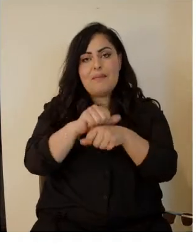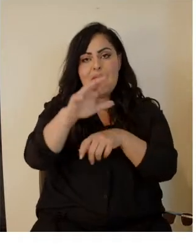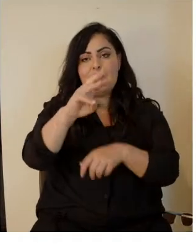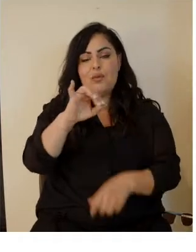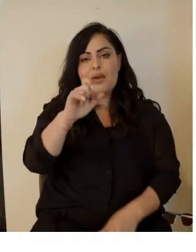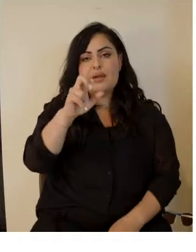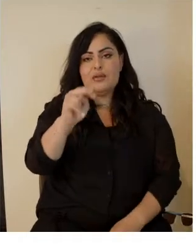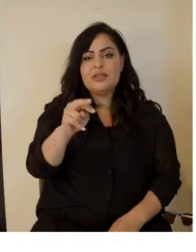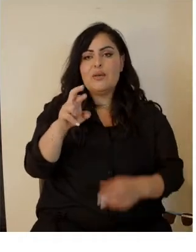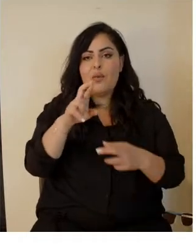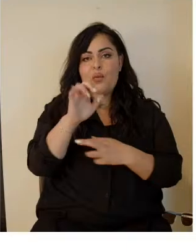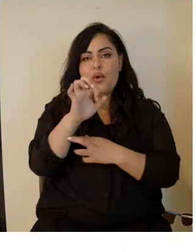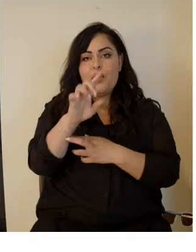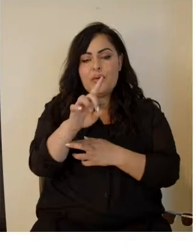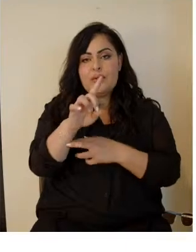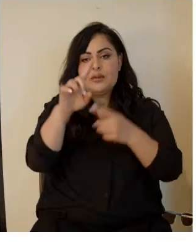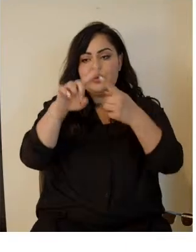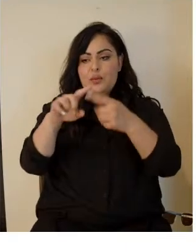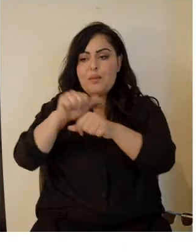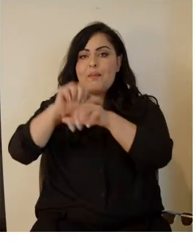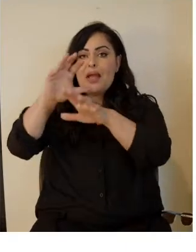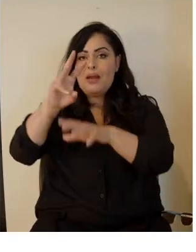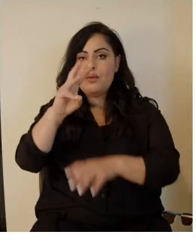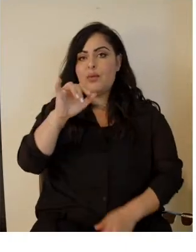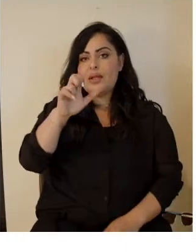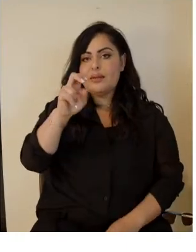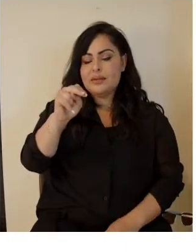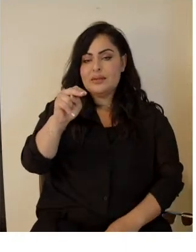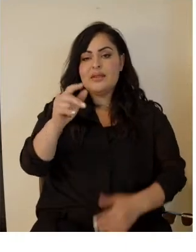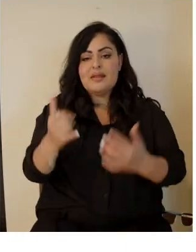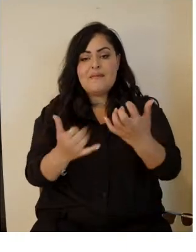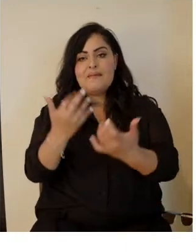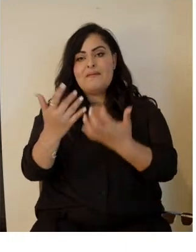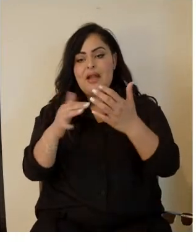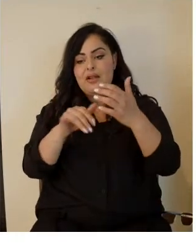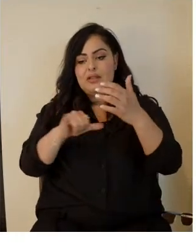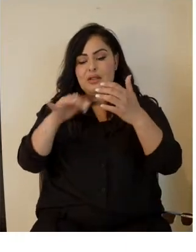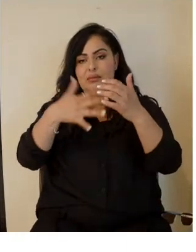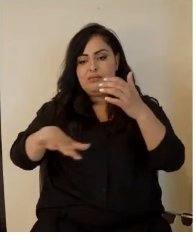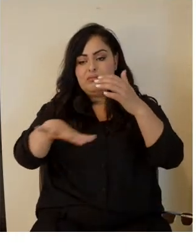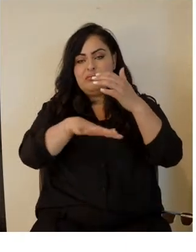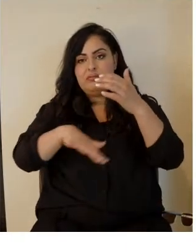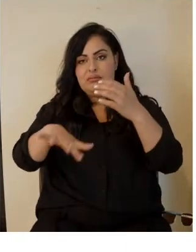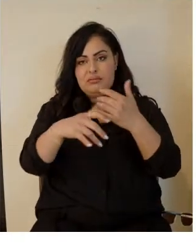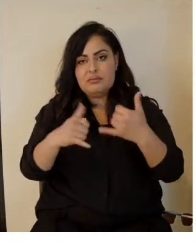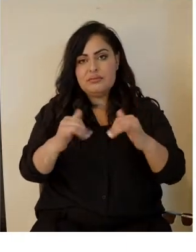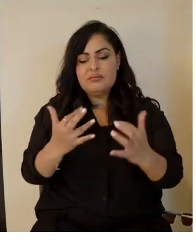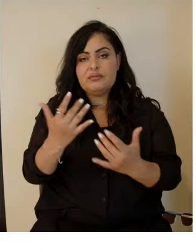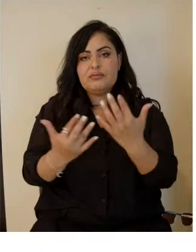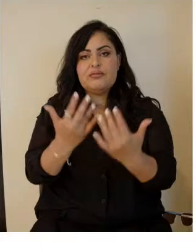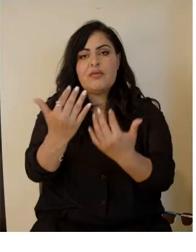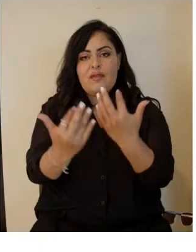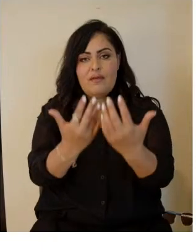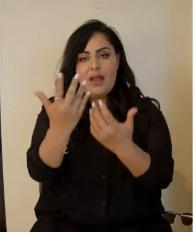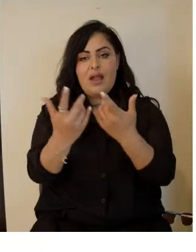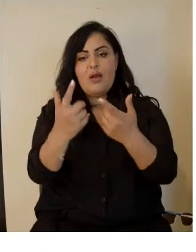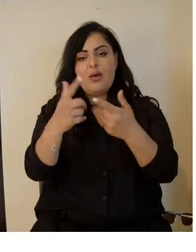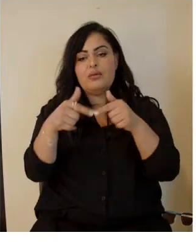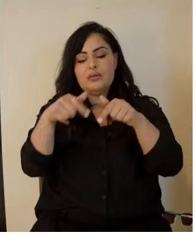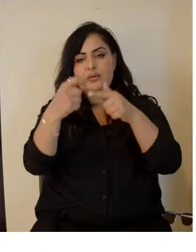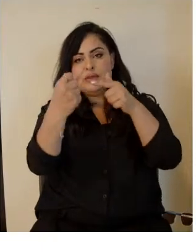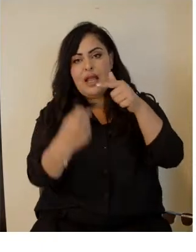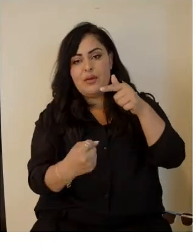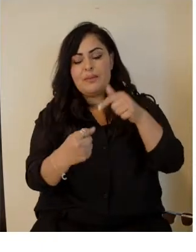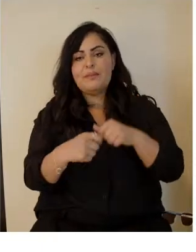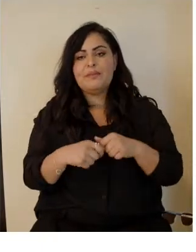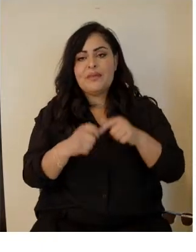out towards Mount Wilson, and then the fire remains below the road near Mount Wilson as it heads south. As